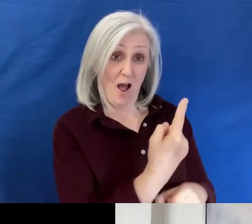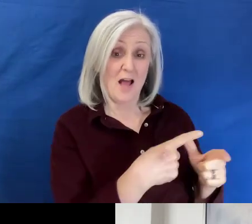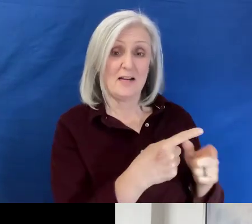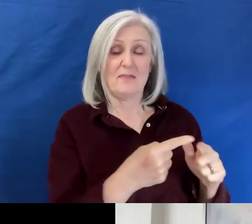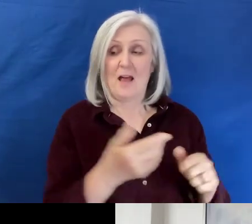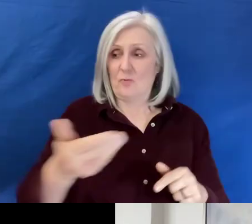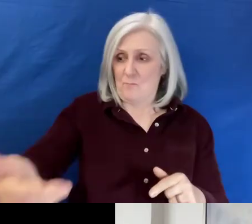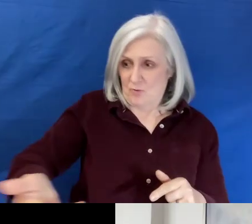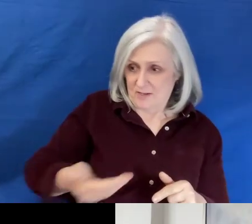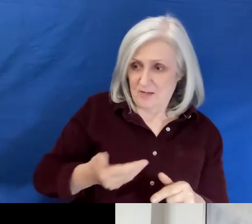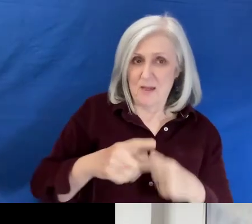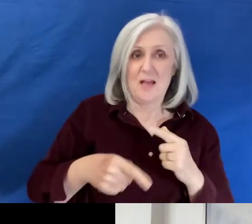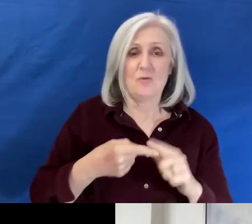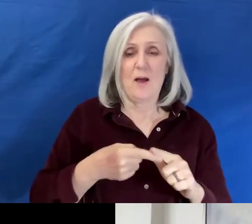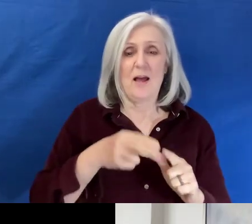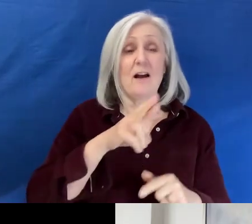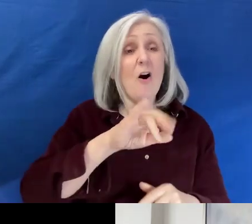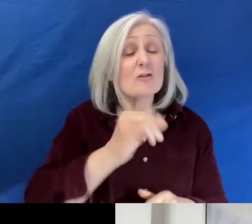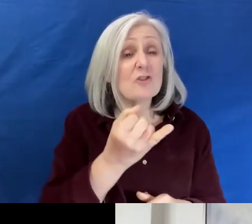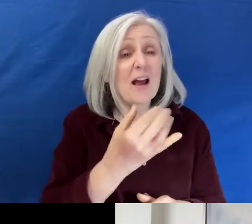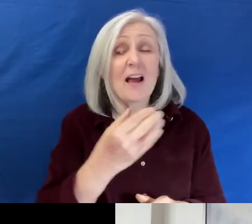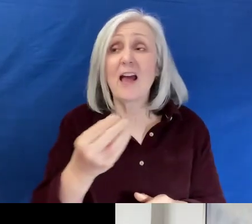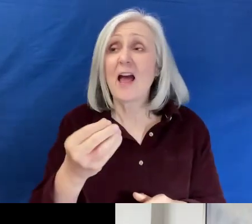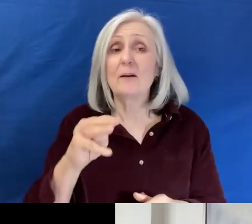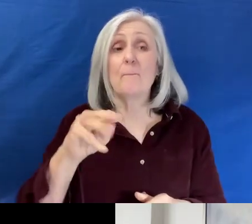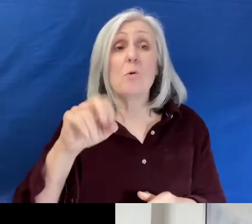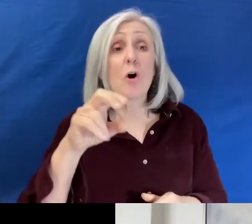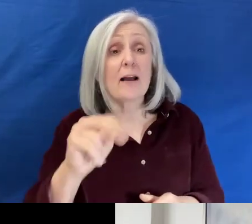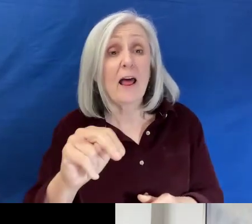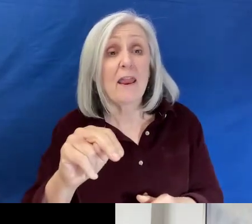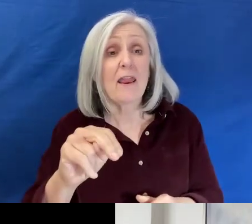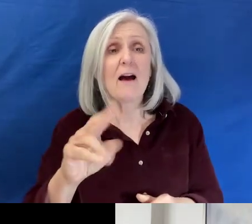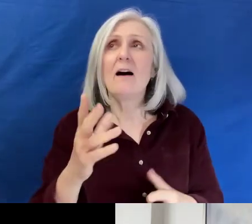they're RJ and and Morgan, they're just like